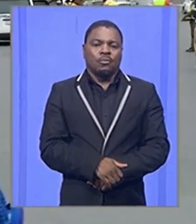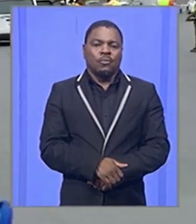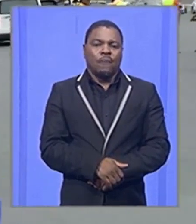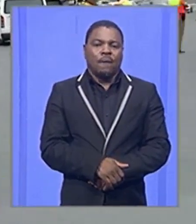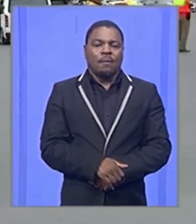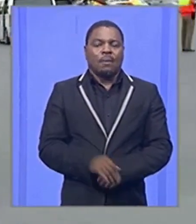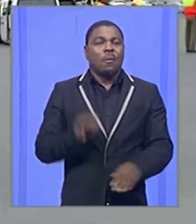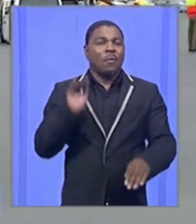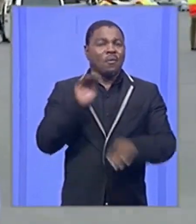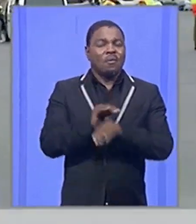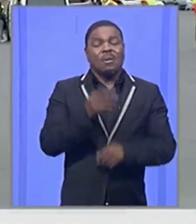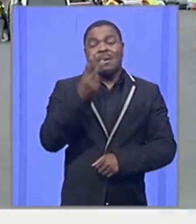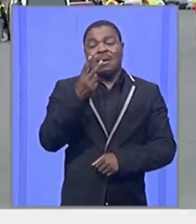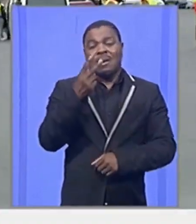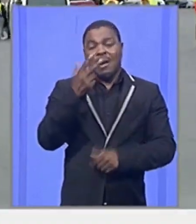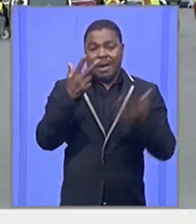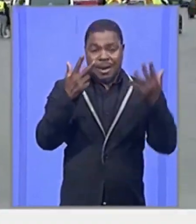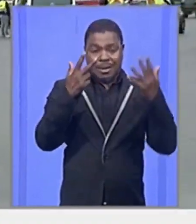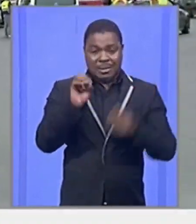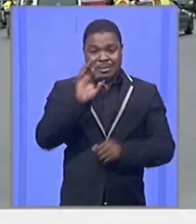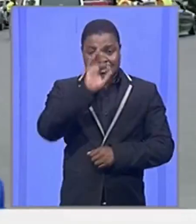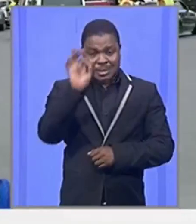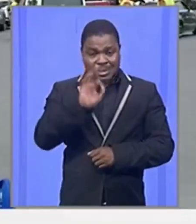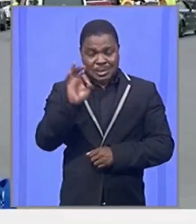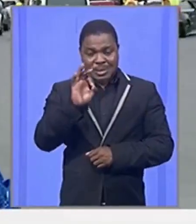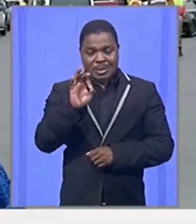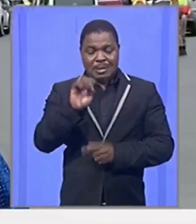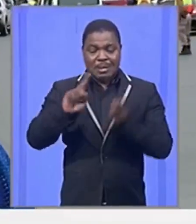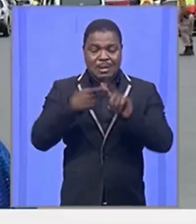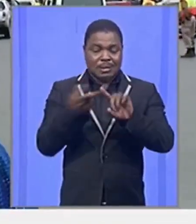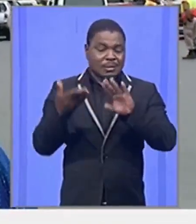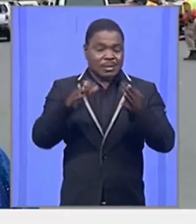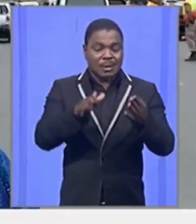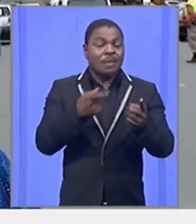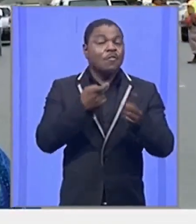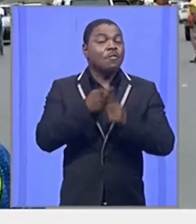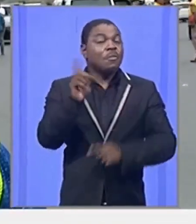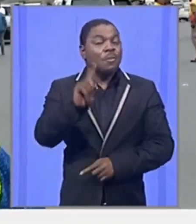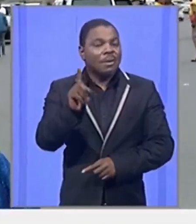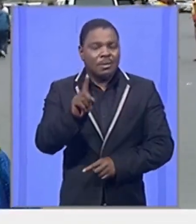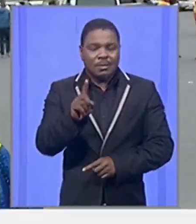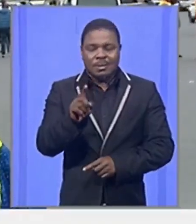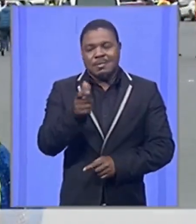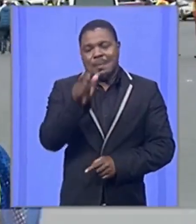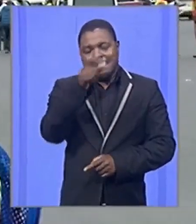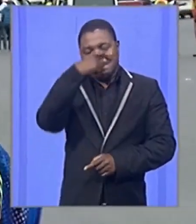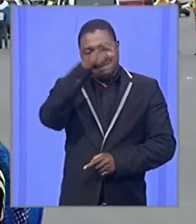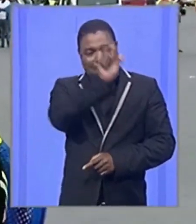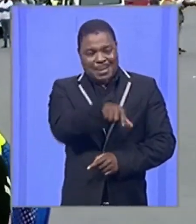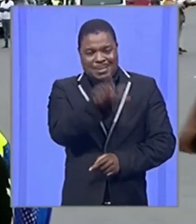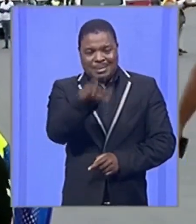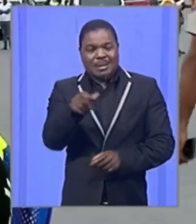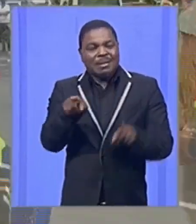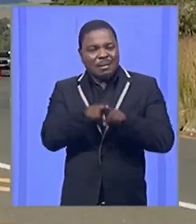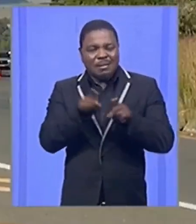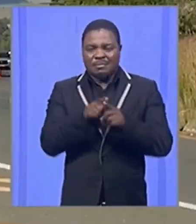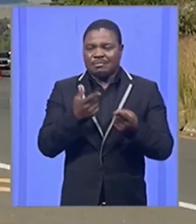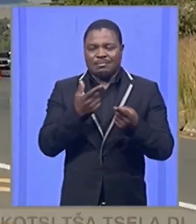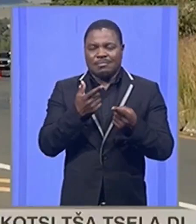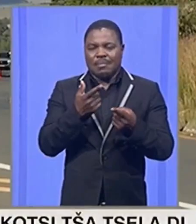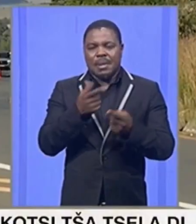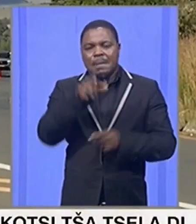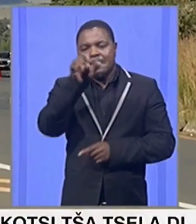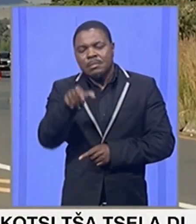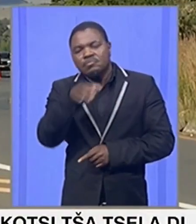80%, in fact more than 80% of the factors are human factors. It's a person who is driving under the influence of alcohol.